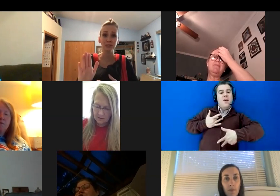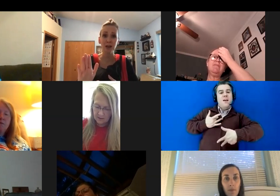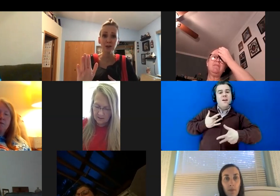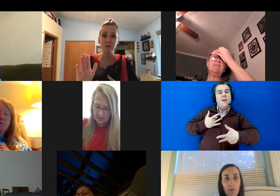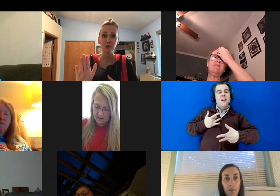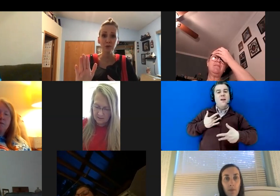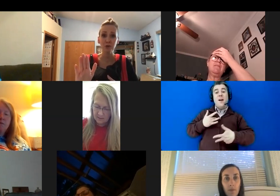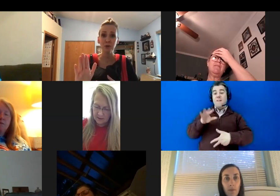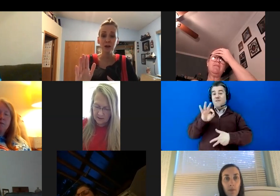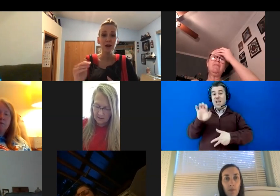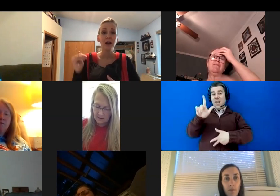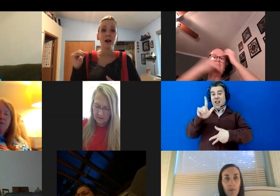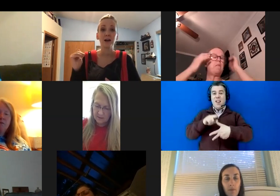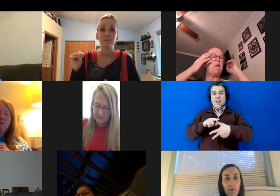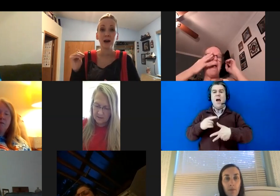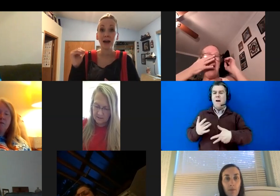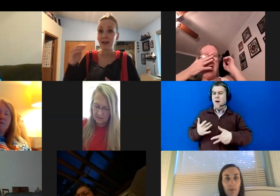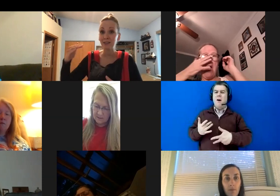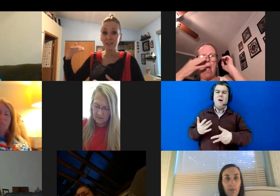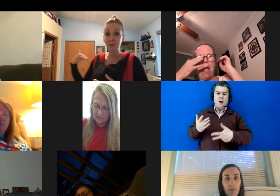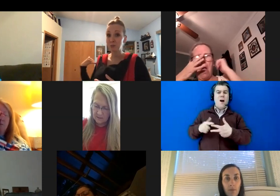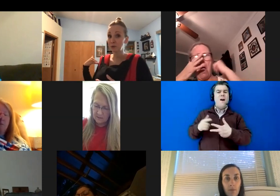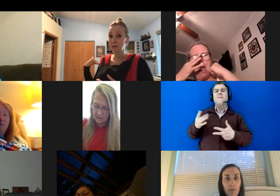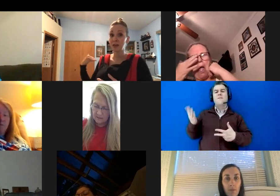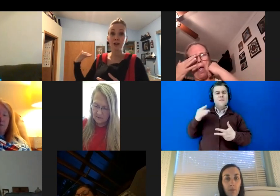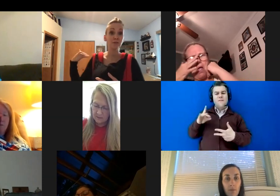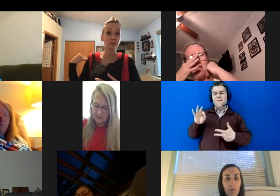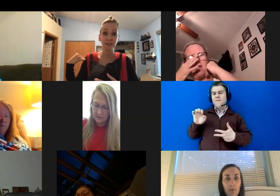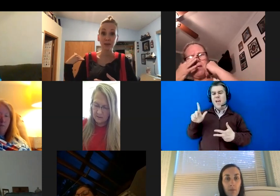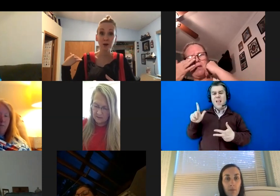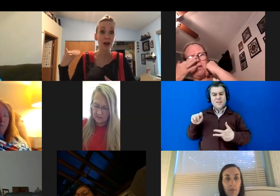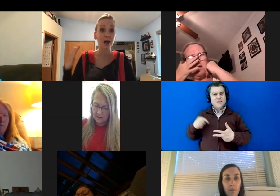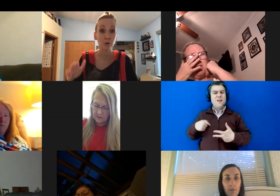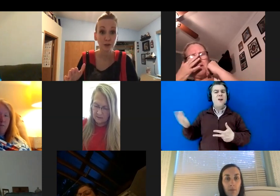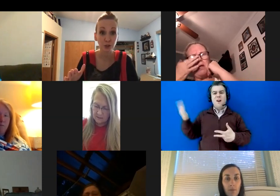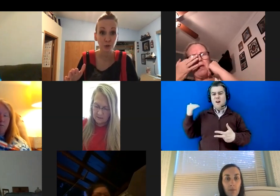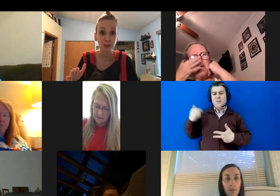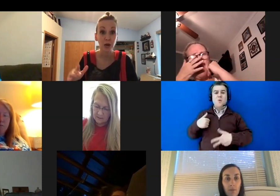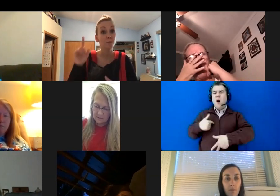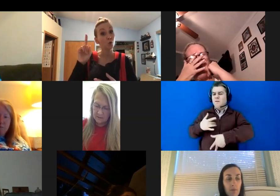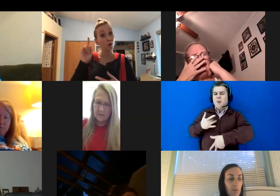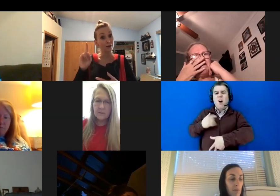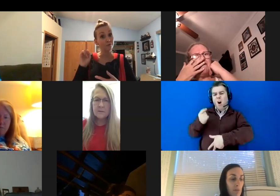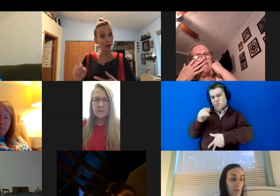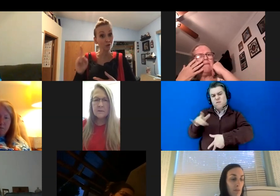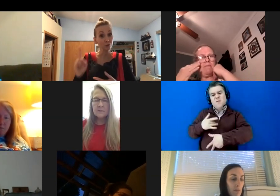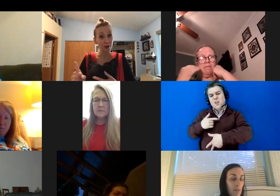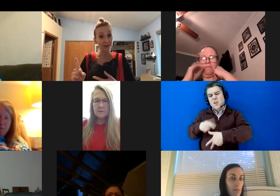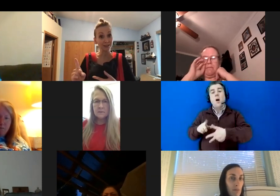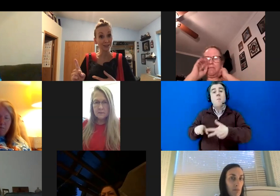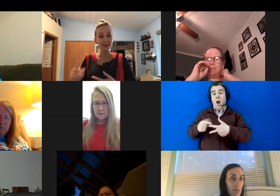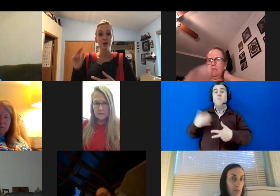I'm so excited for you. I had the same experience. I felt the same way. I wanted to quit. But what I